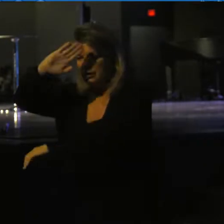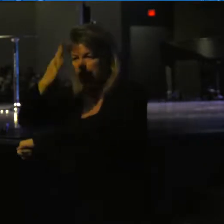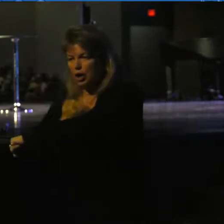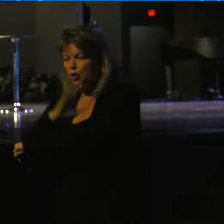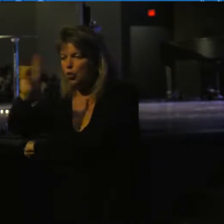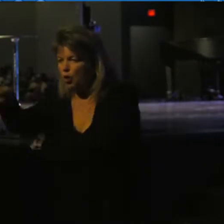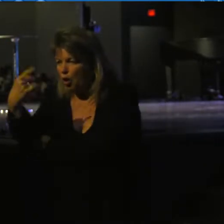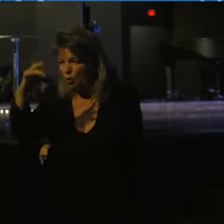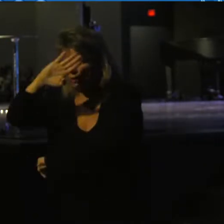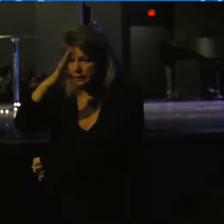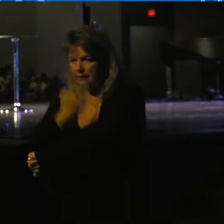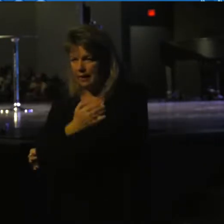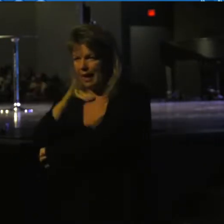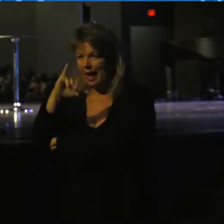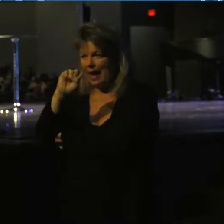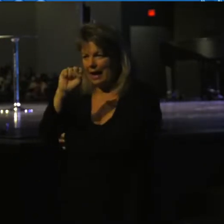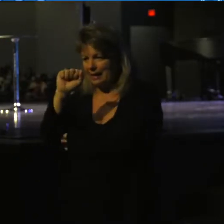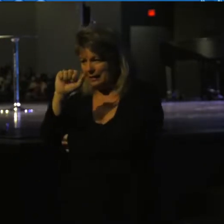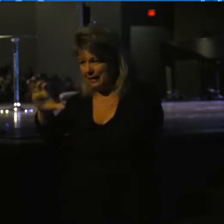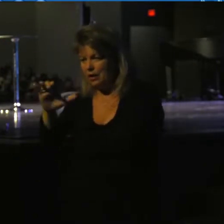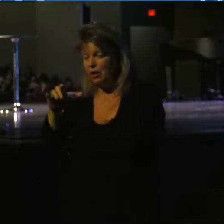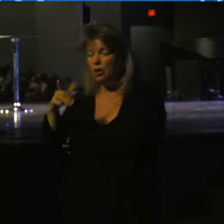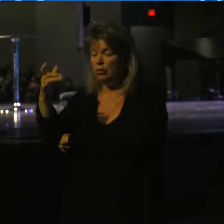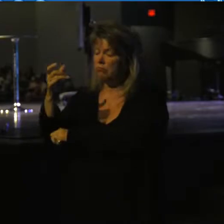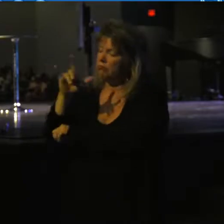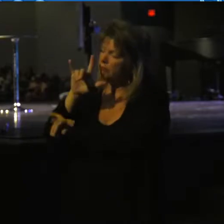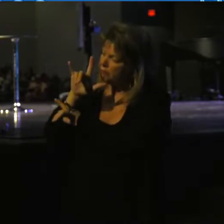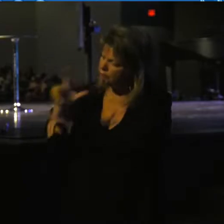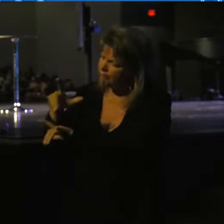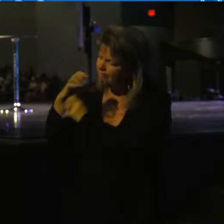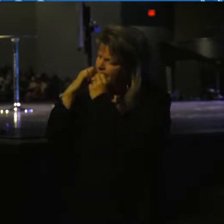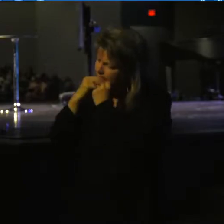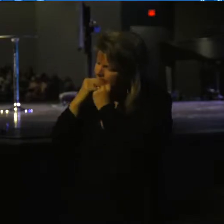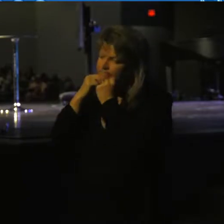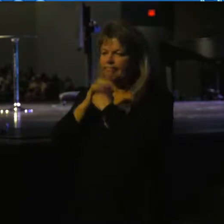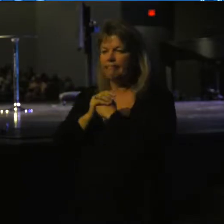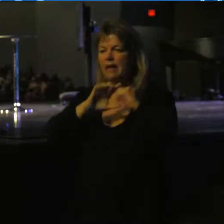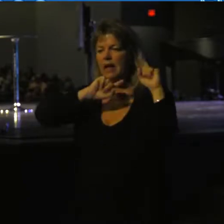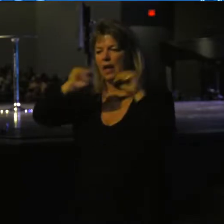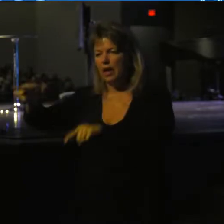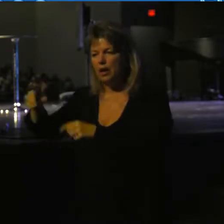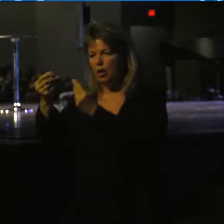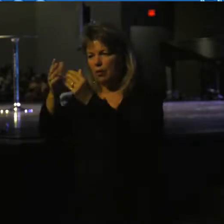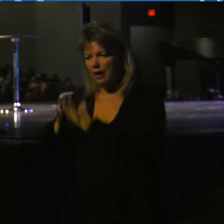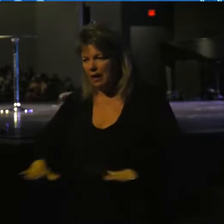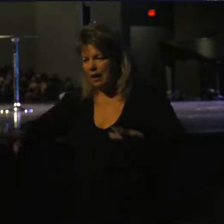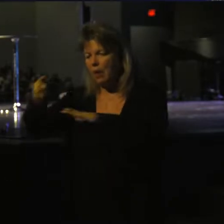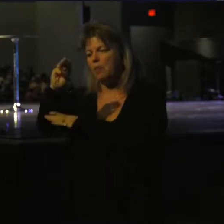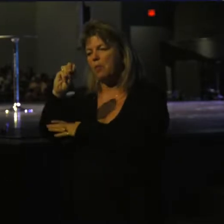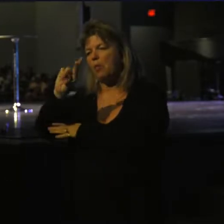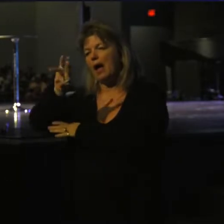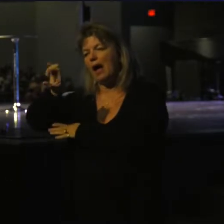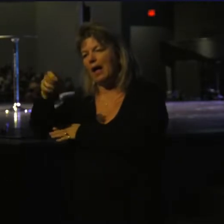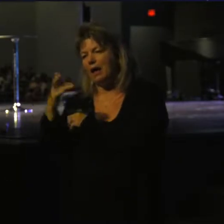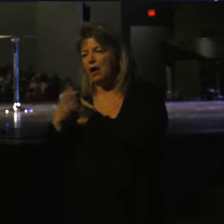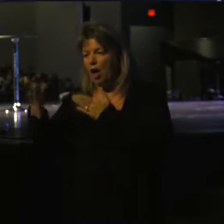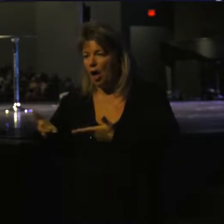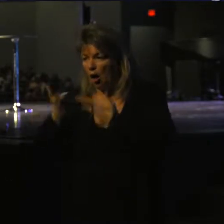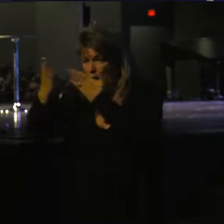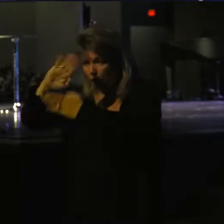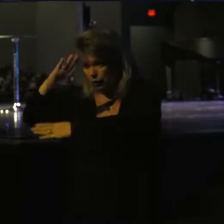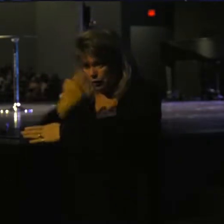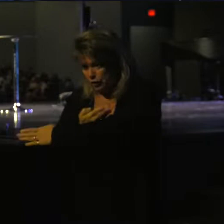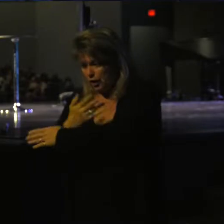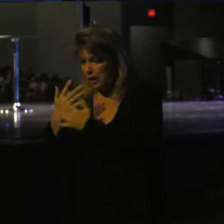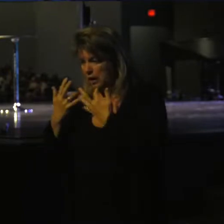your only son, Isaac, whom you love, and go to the land of Moriah, and offer him there